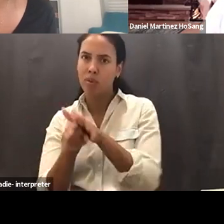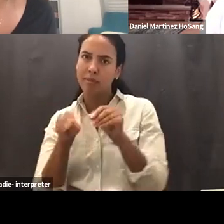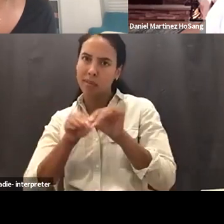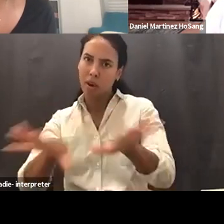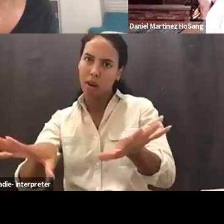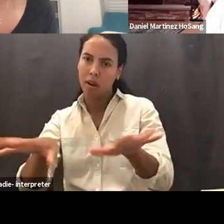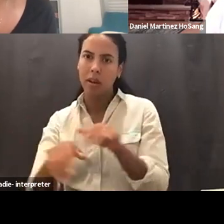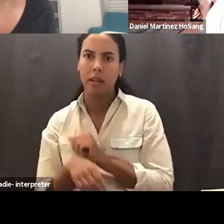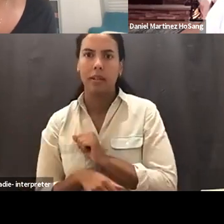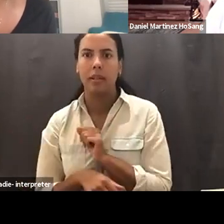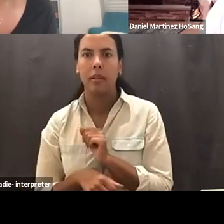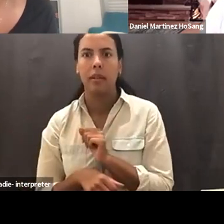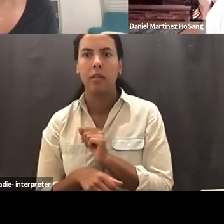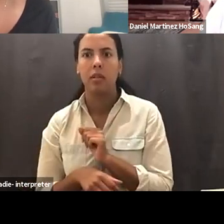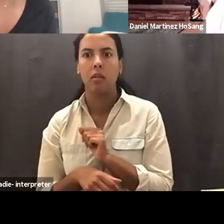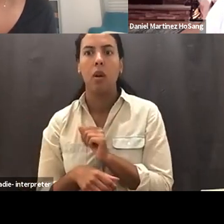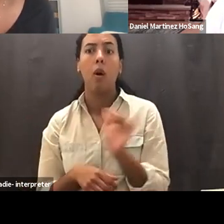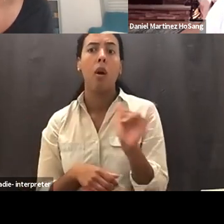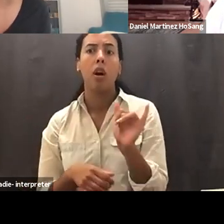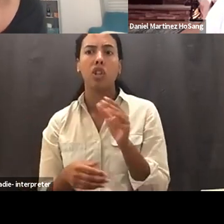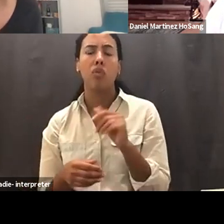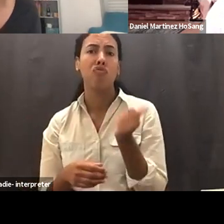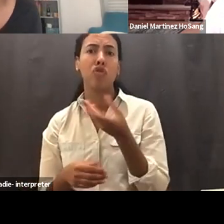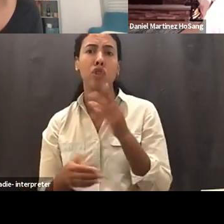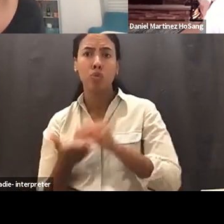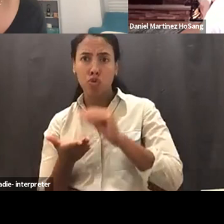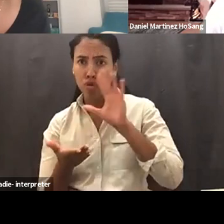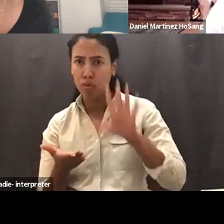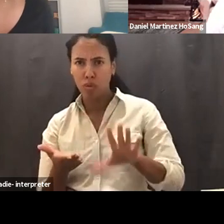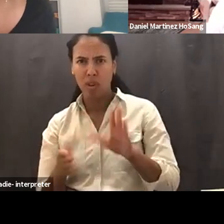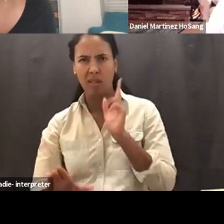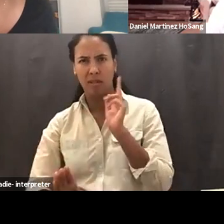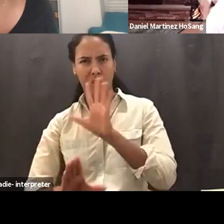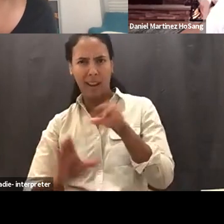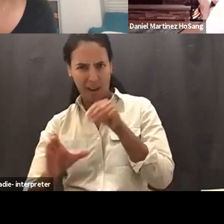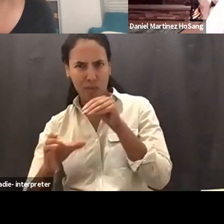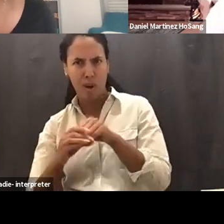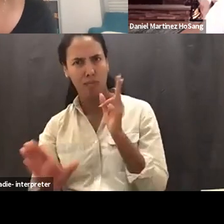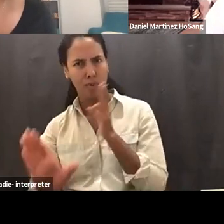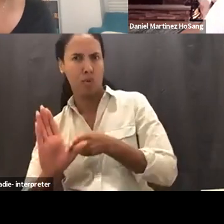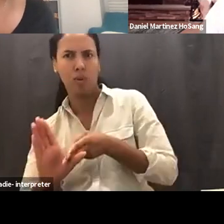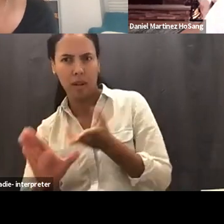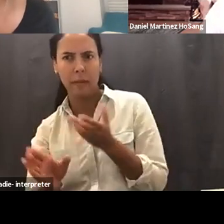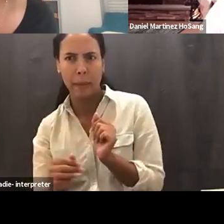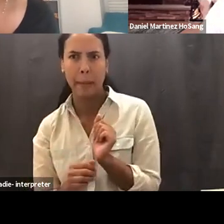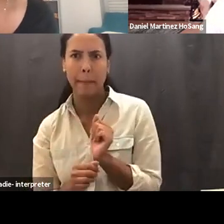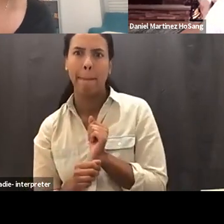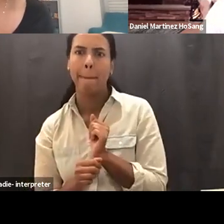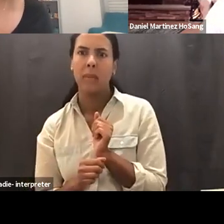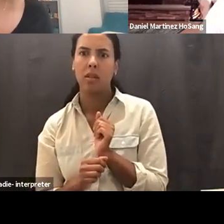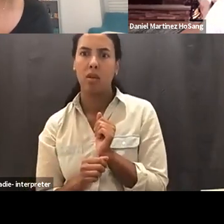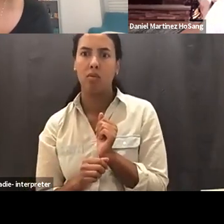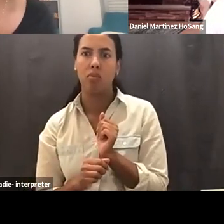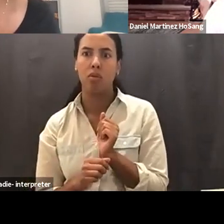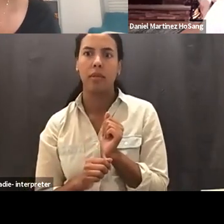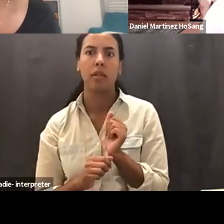incarcerated and detained by the police in India. And the response from the diaspora, as I mentioned, was swift. Both like isolated and